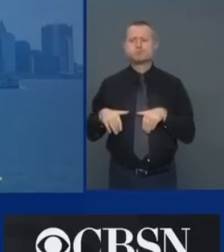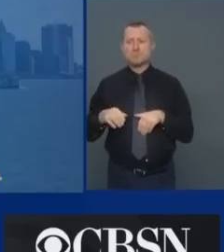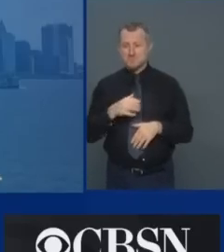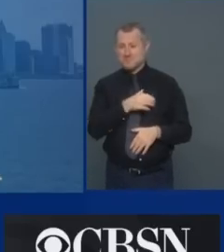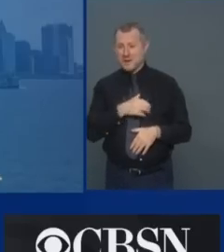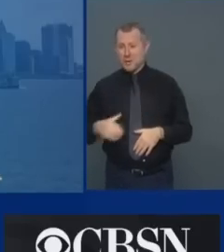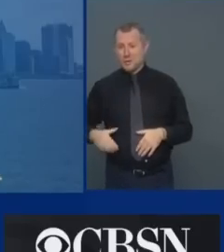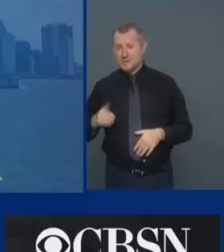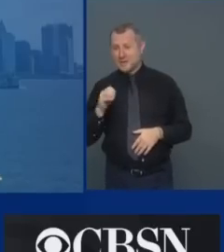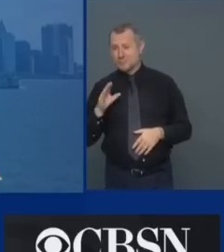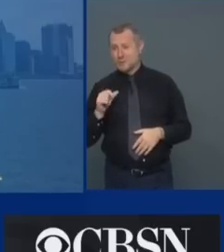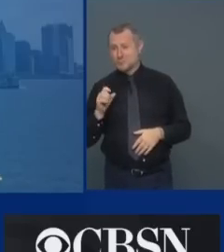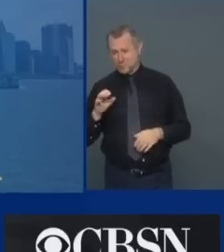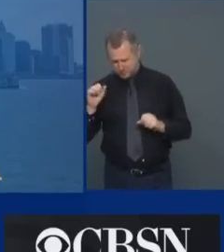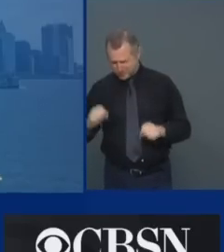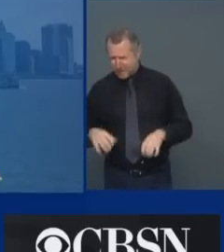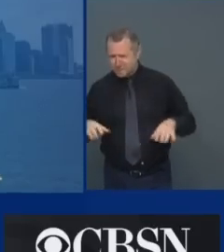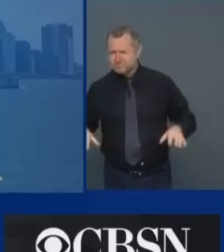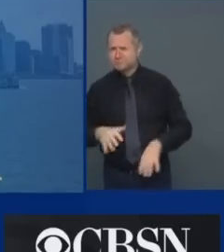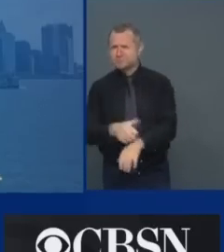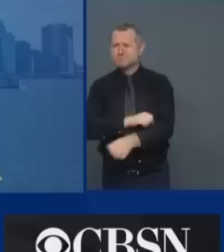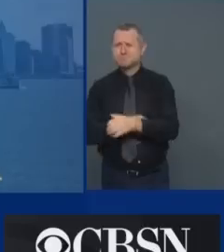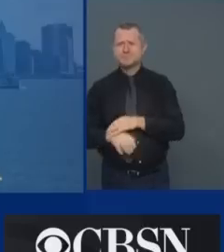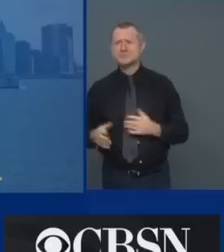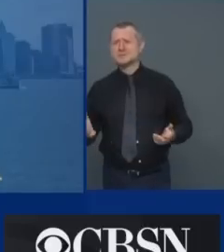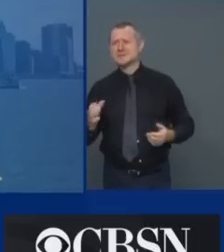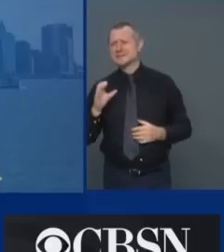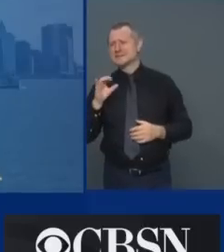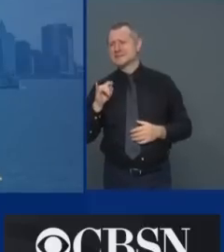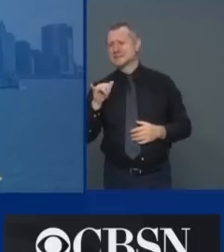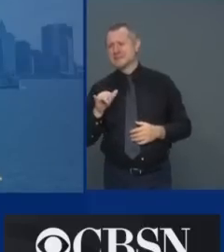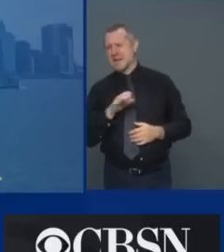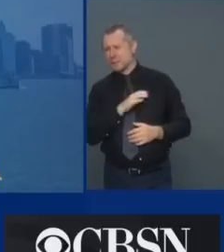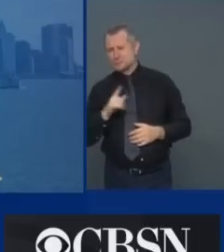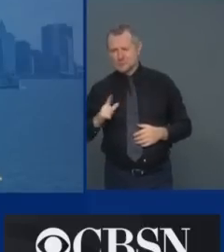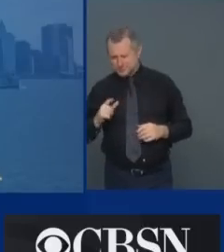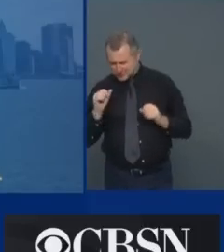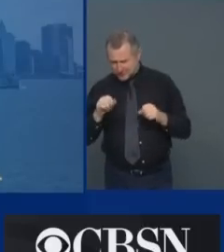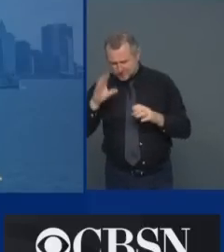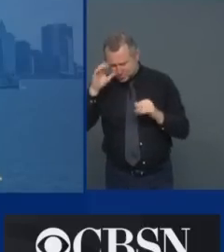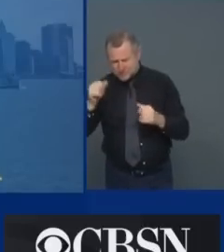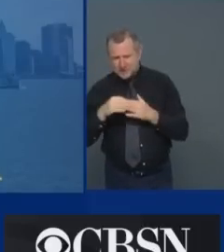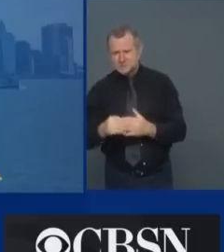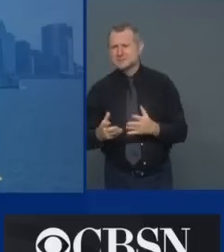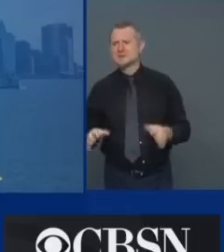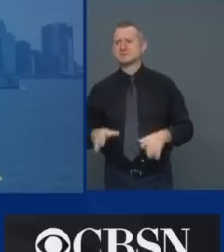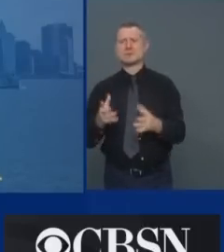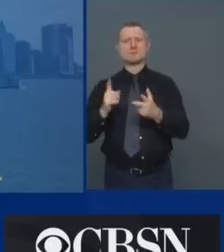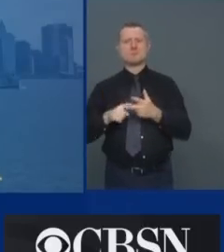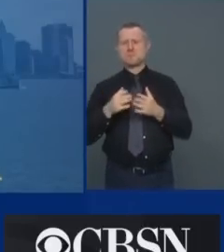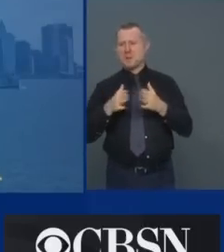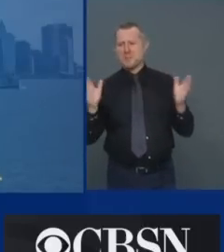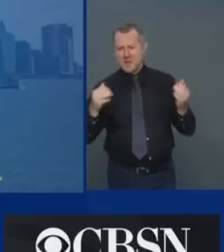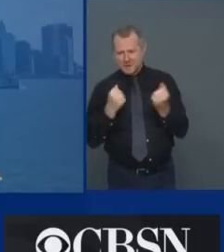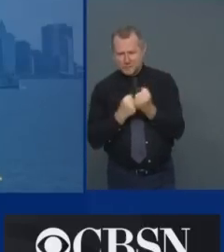lead it. Controller could lead it. Public advocate could lead it. If none of them